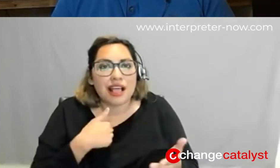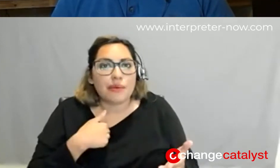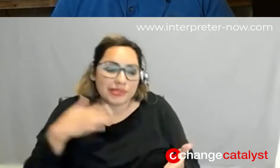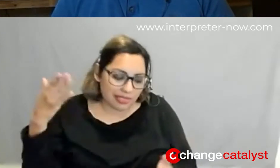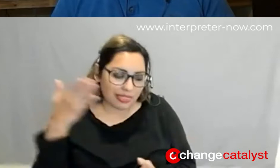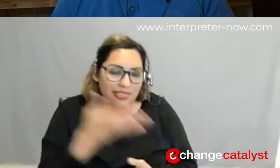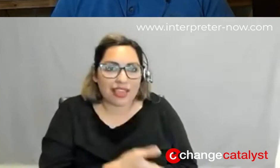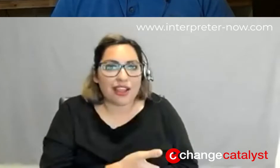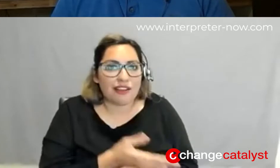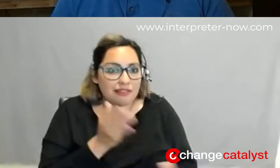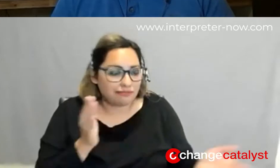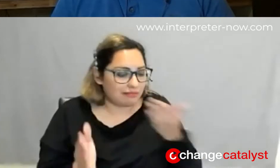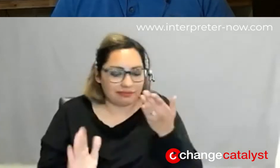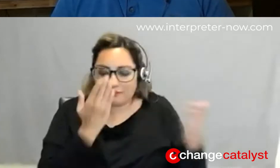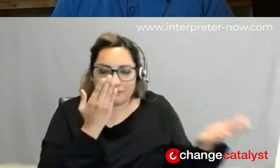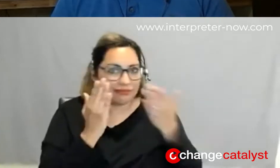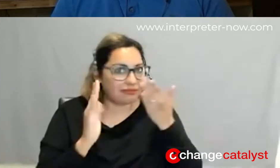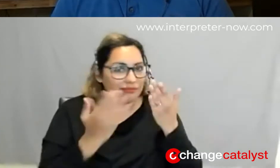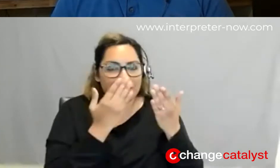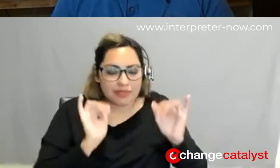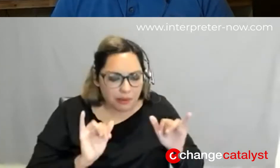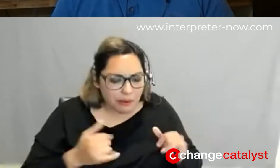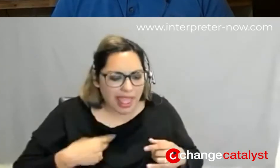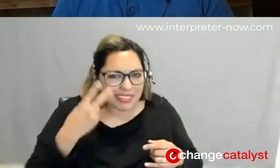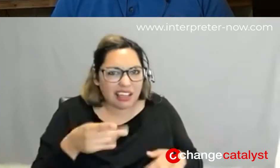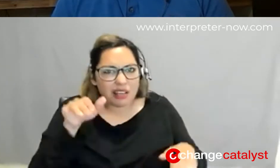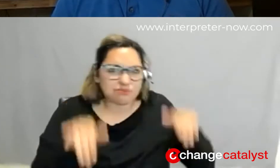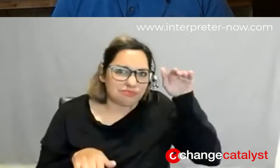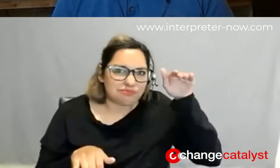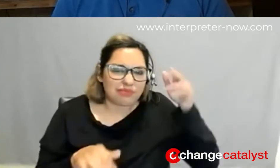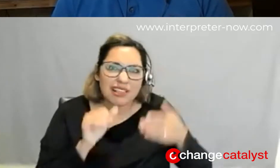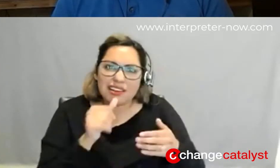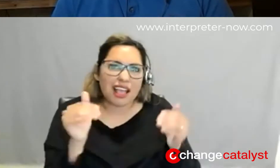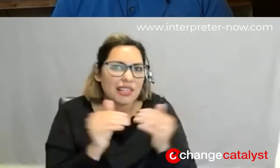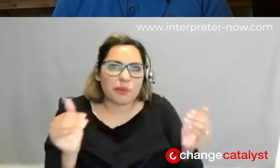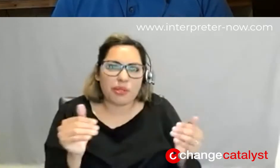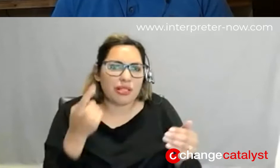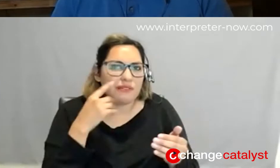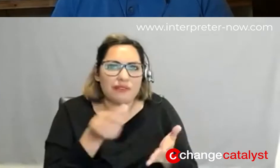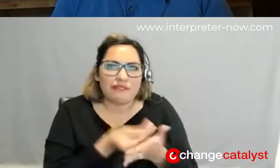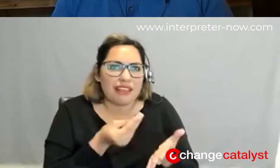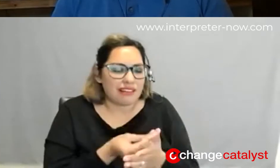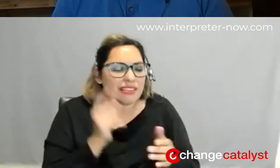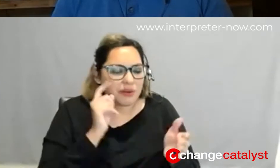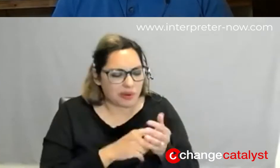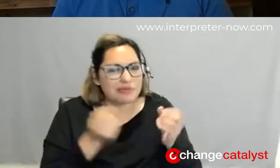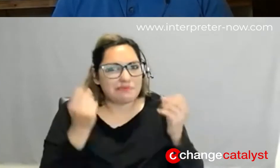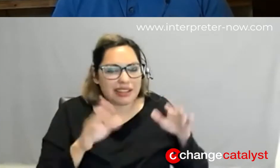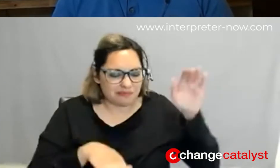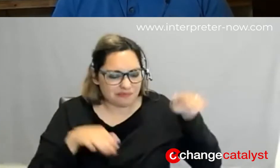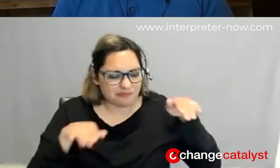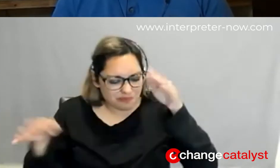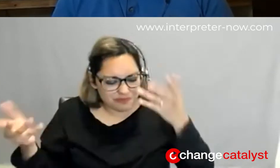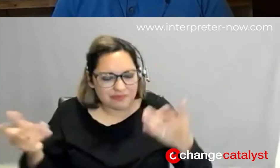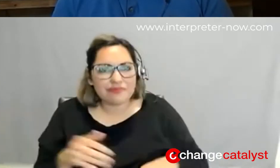and personal the inequities in finances. And so I learned everything I needed to know